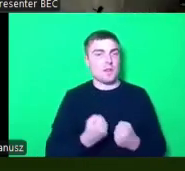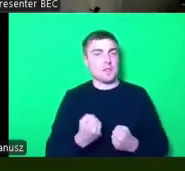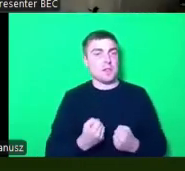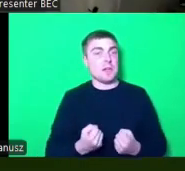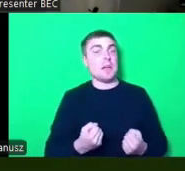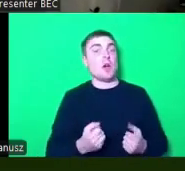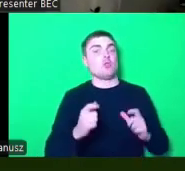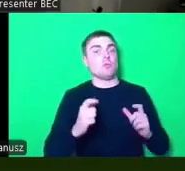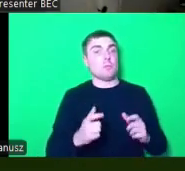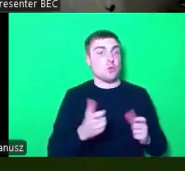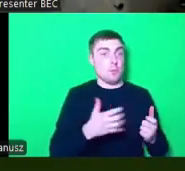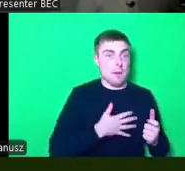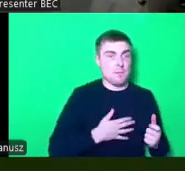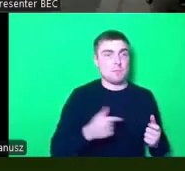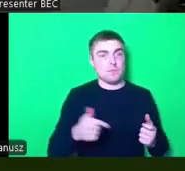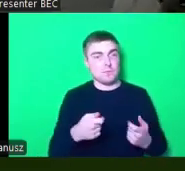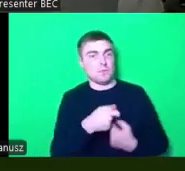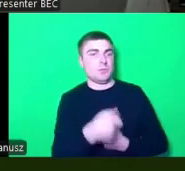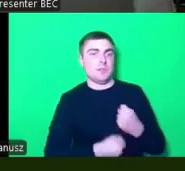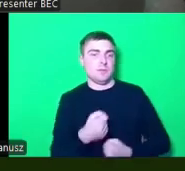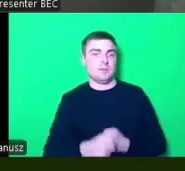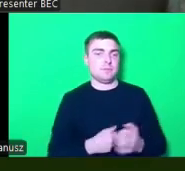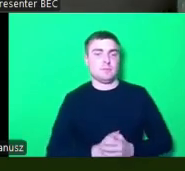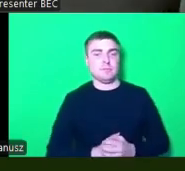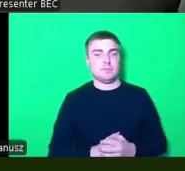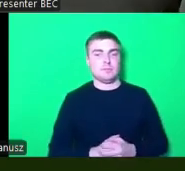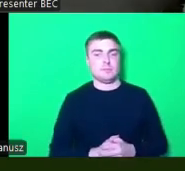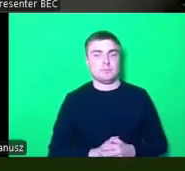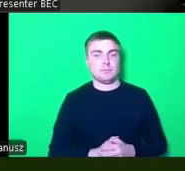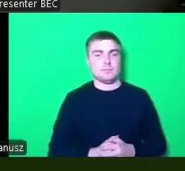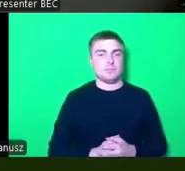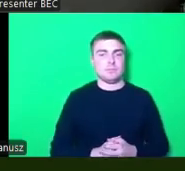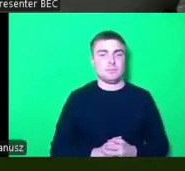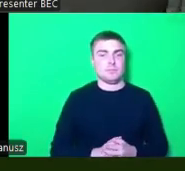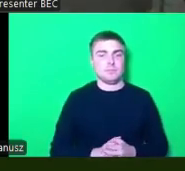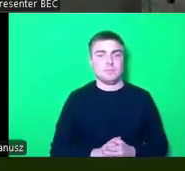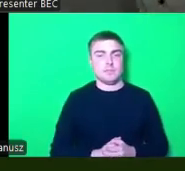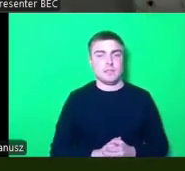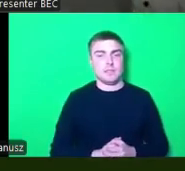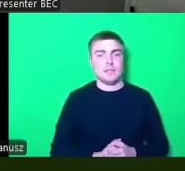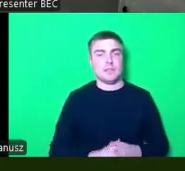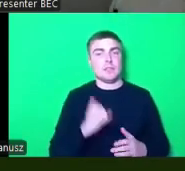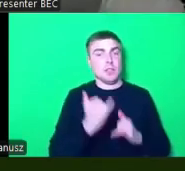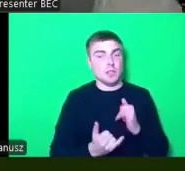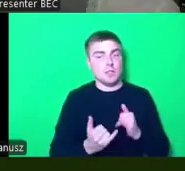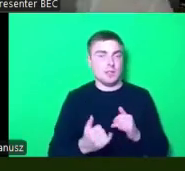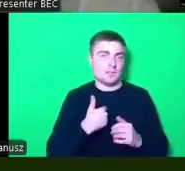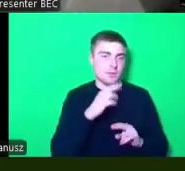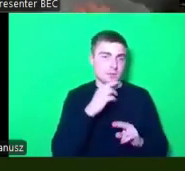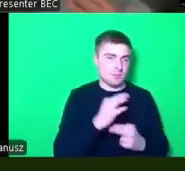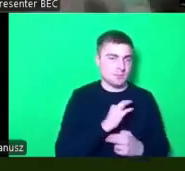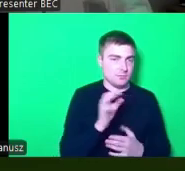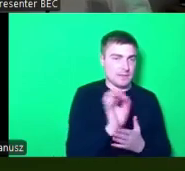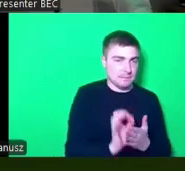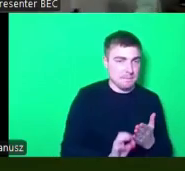come back to my drawing of before. So maybe we can have